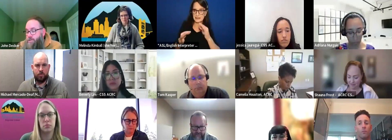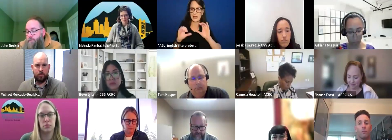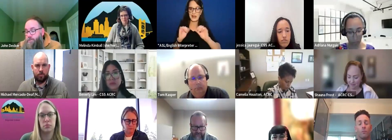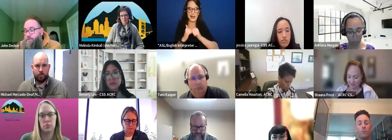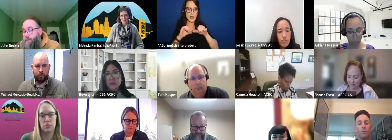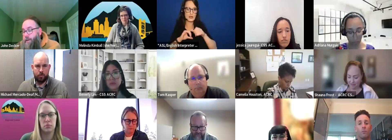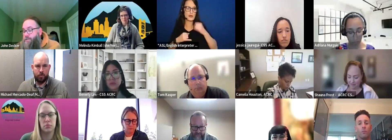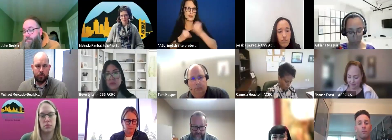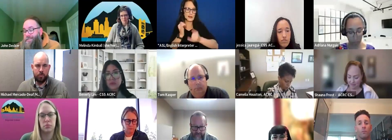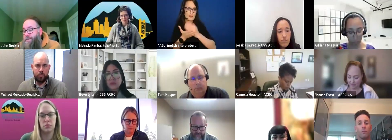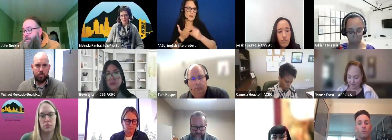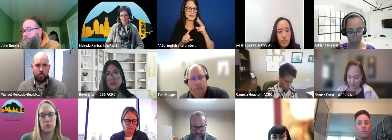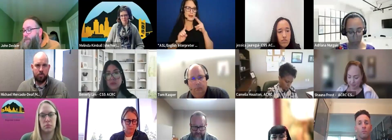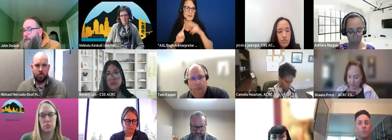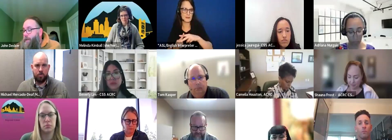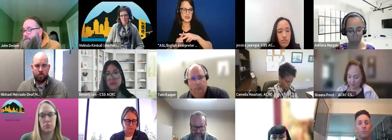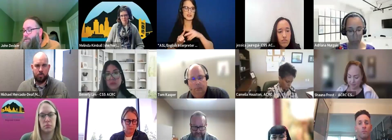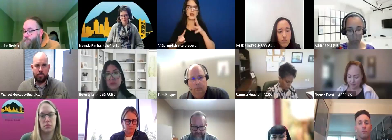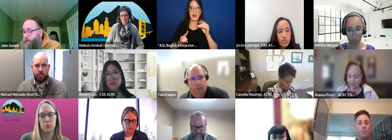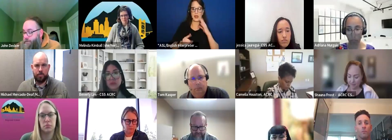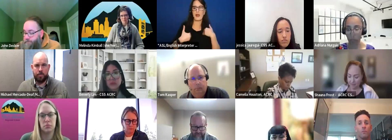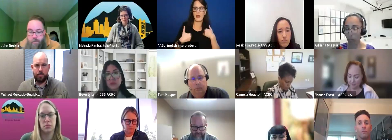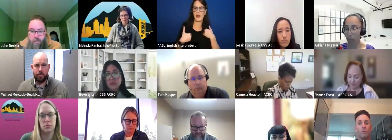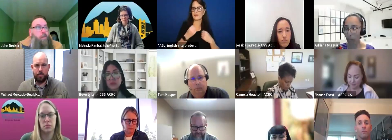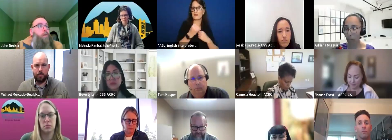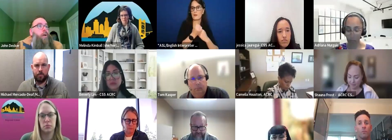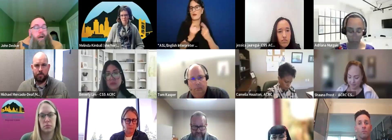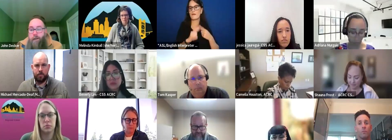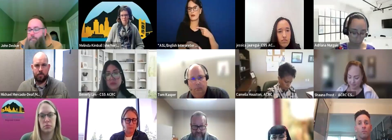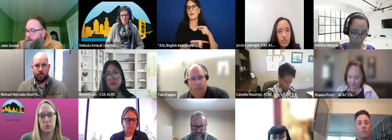from the Association of Regional Center Agencies and Service Providers.